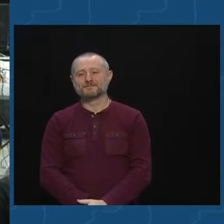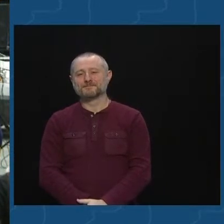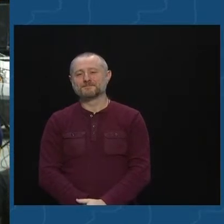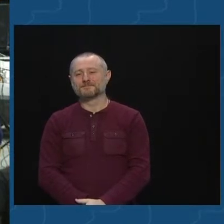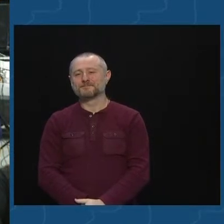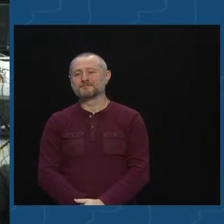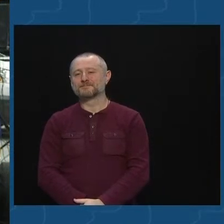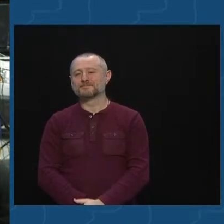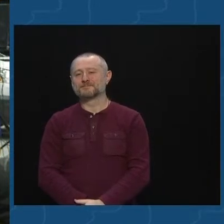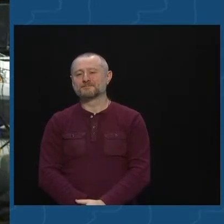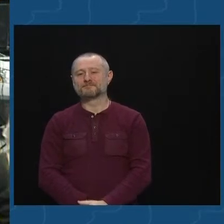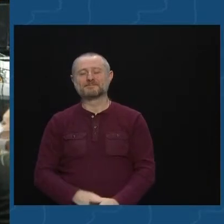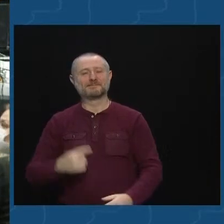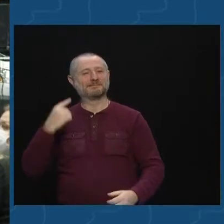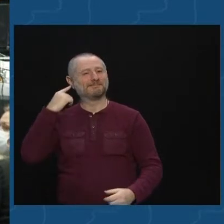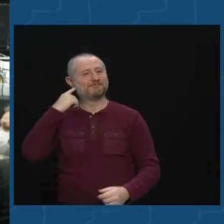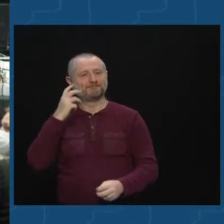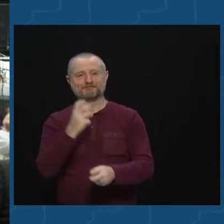question?